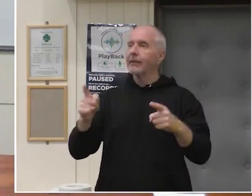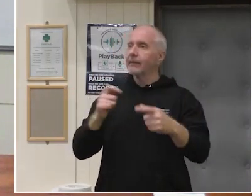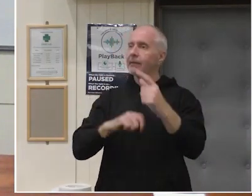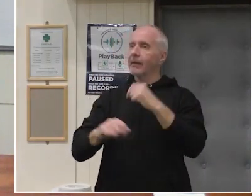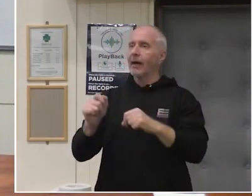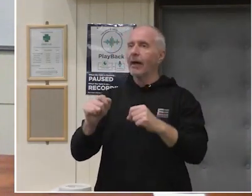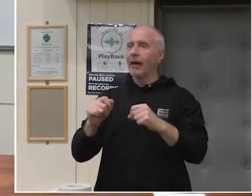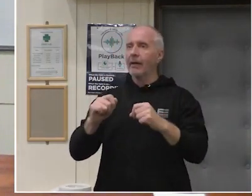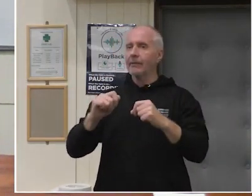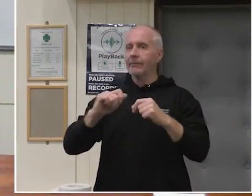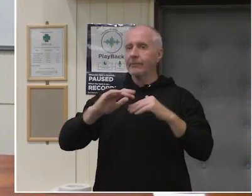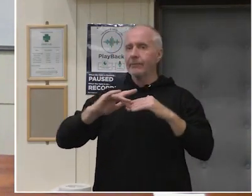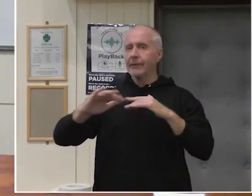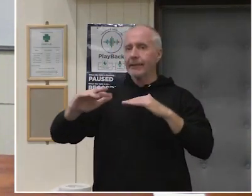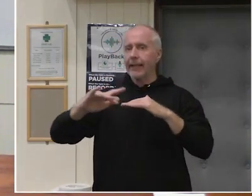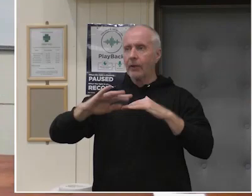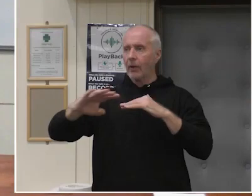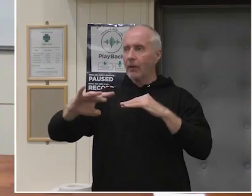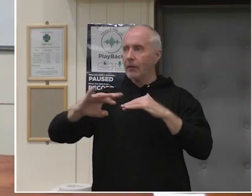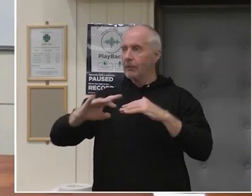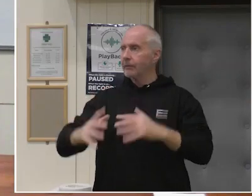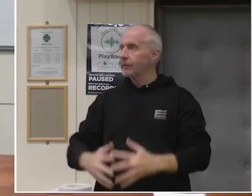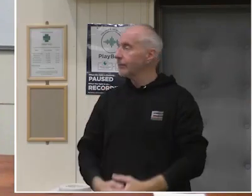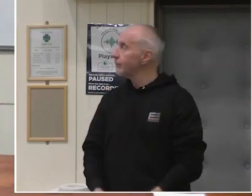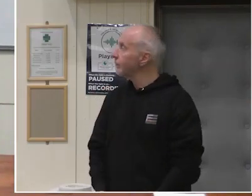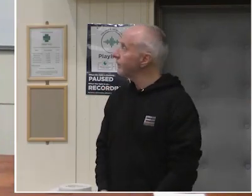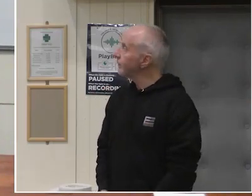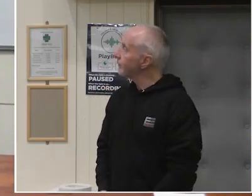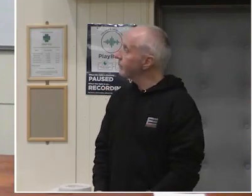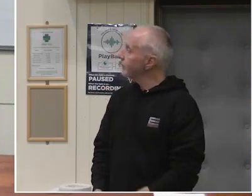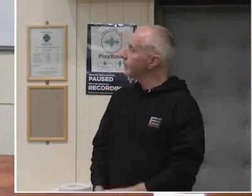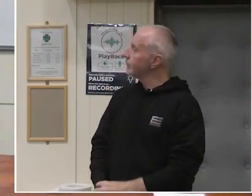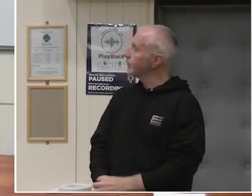popping out the other end. So